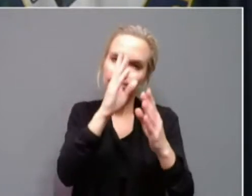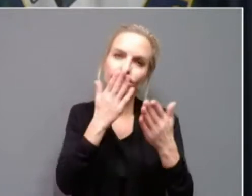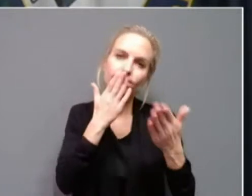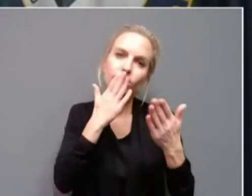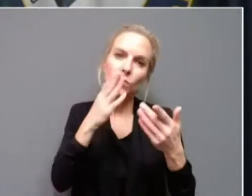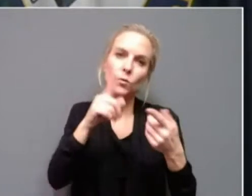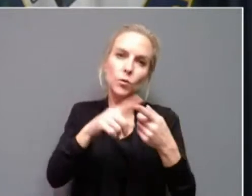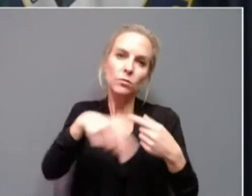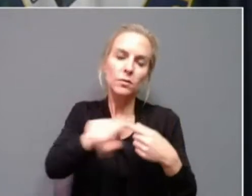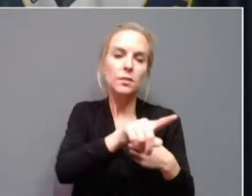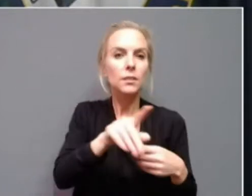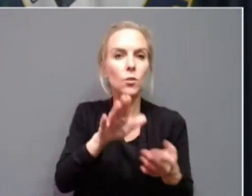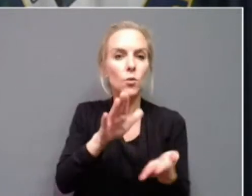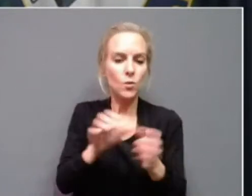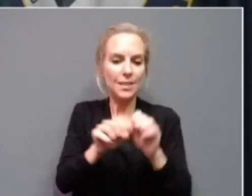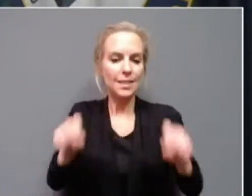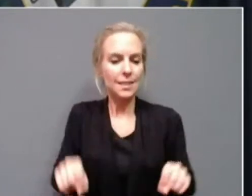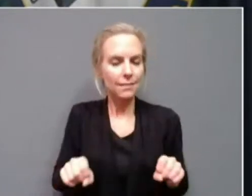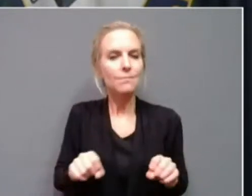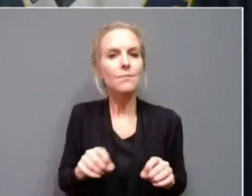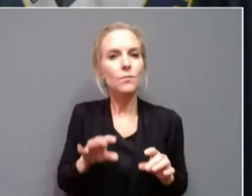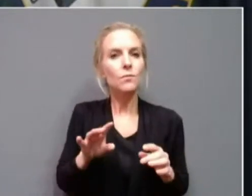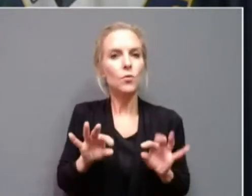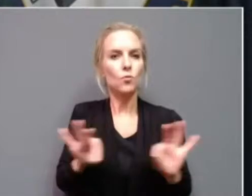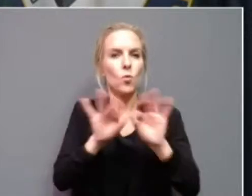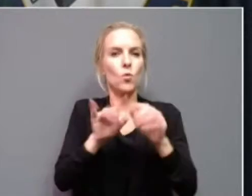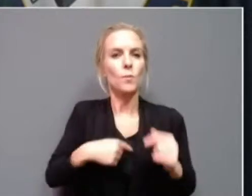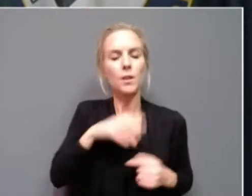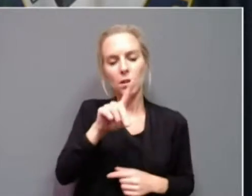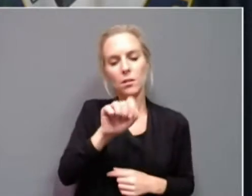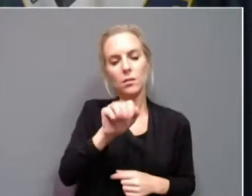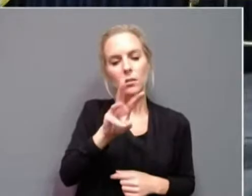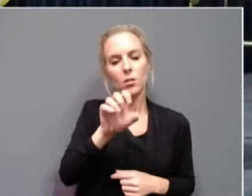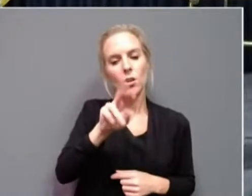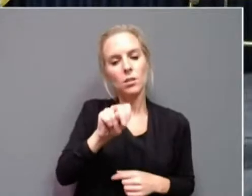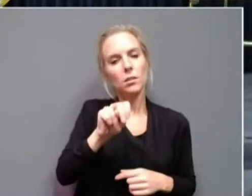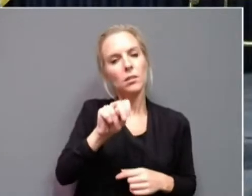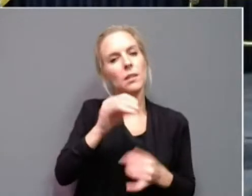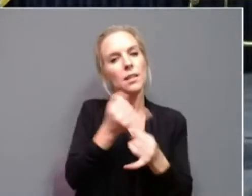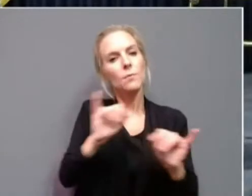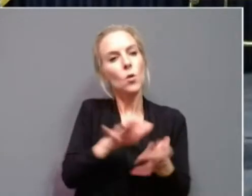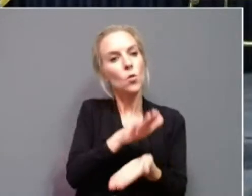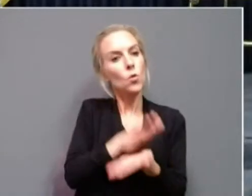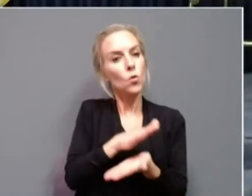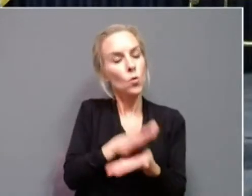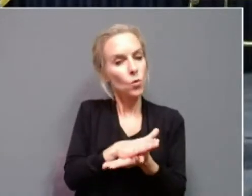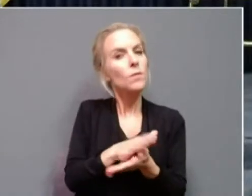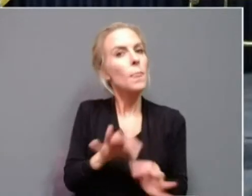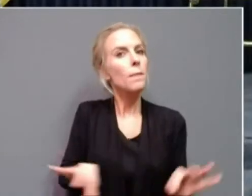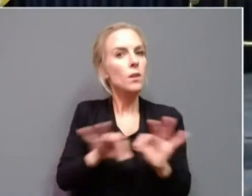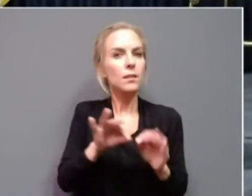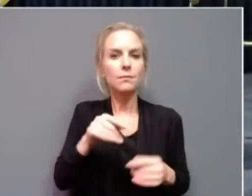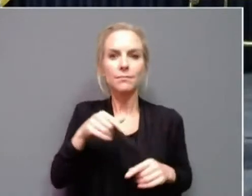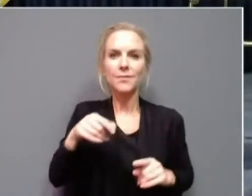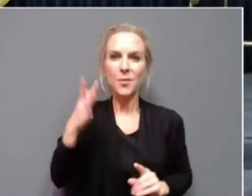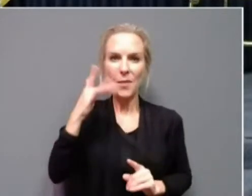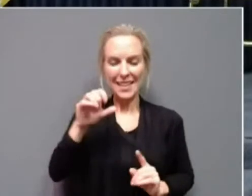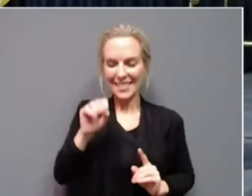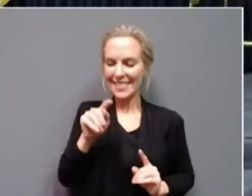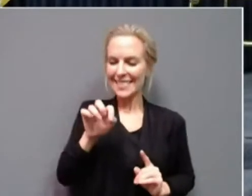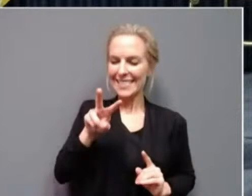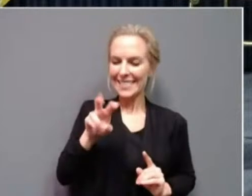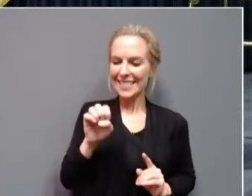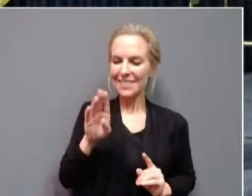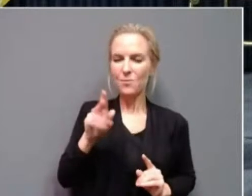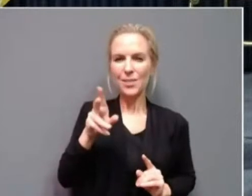that's pretty important to me, Dawson Springs Independent Schools, without which we would not have Steve Beshear. It's one of the first school